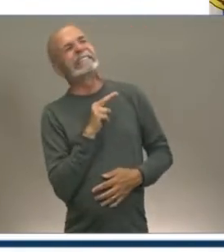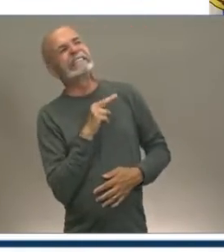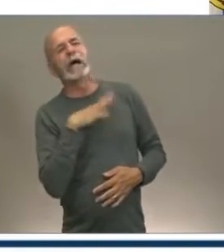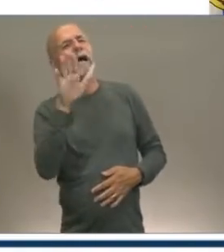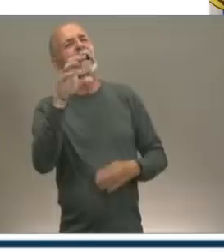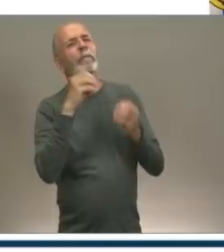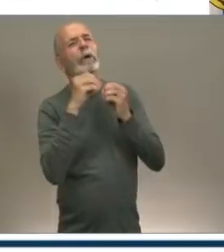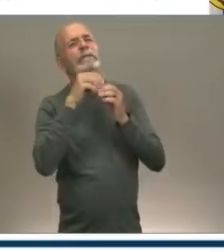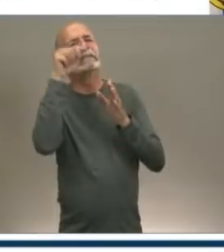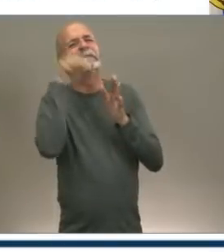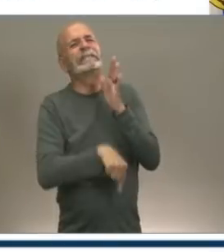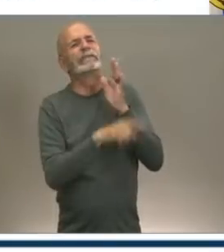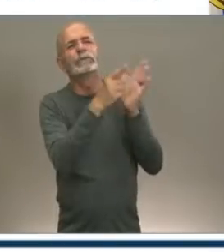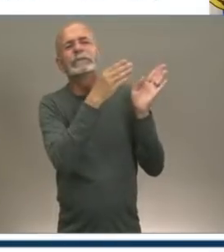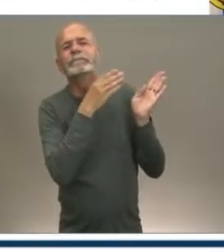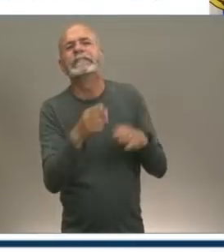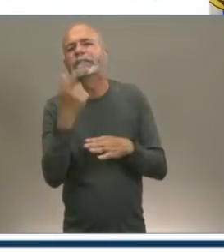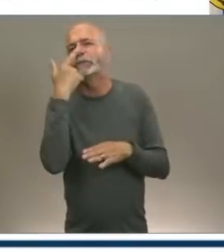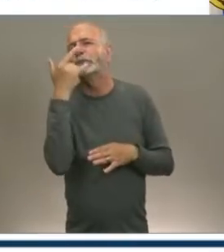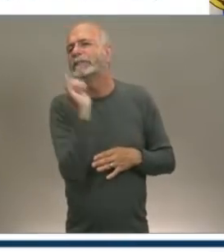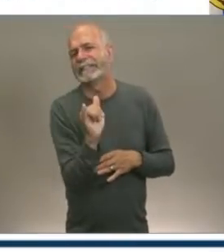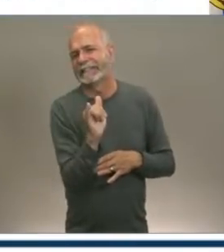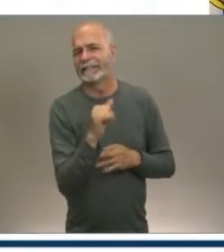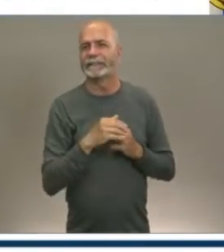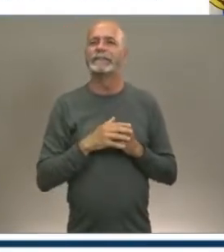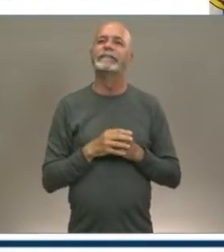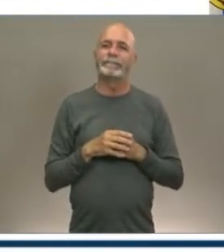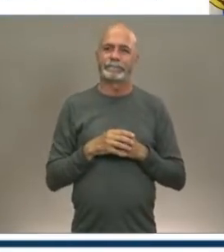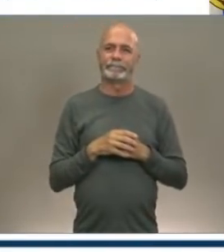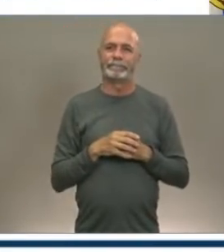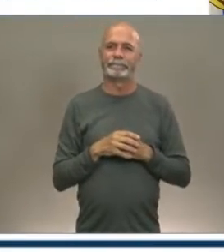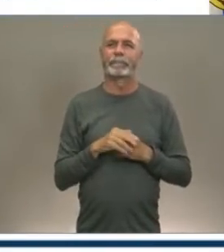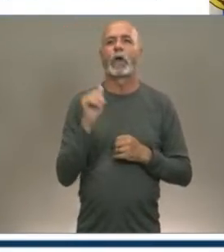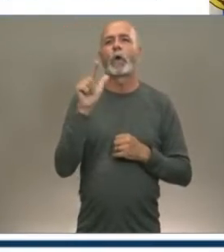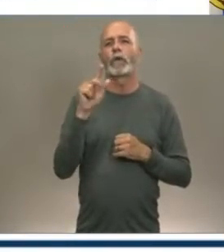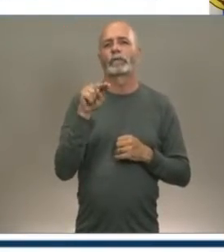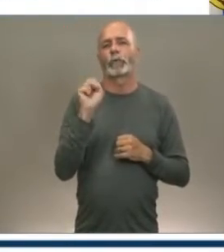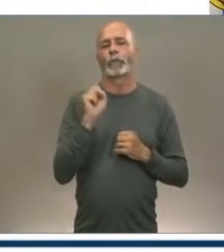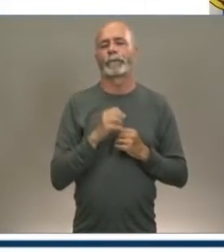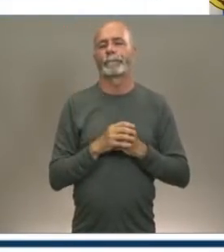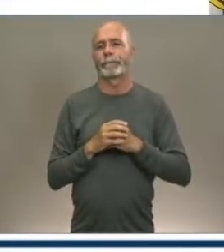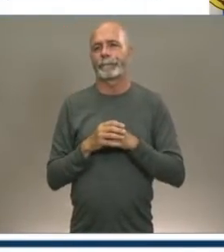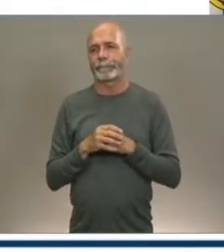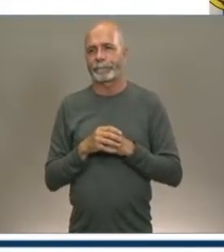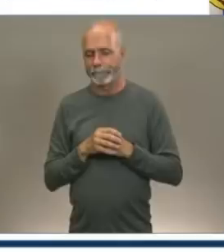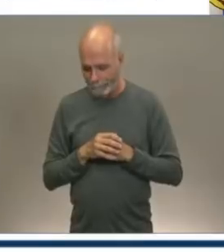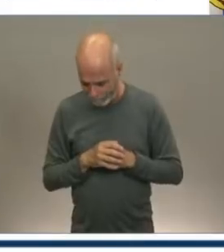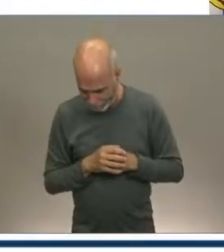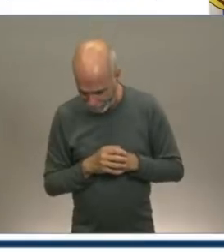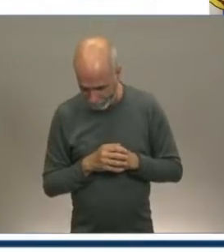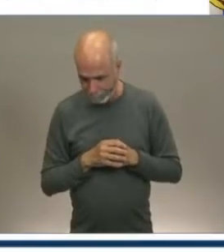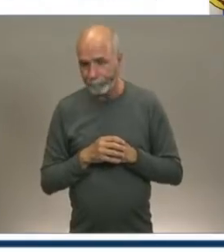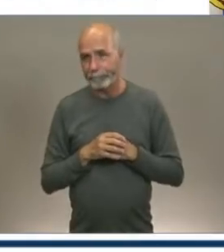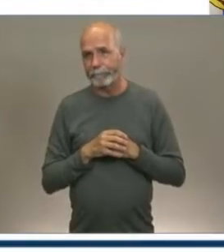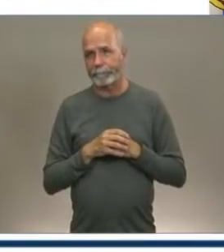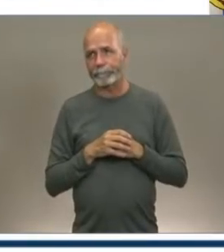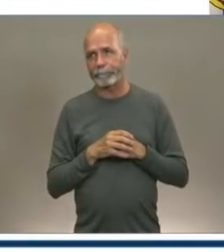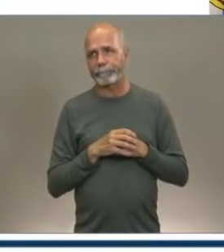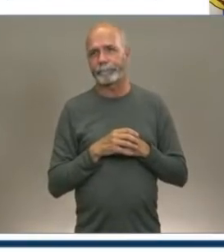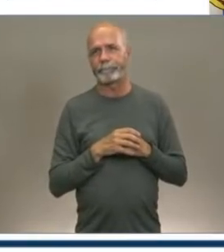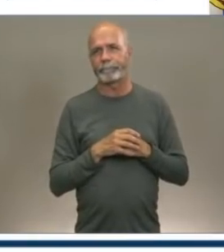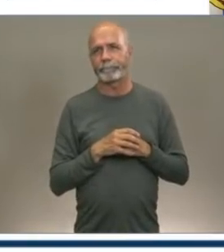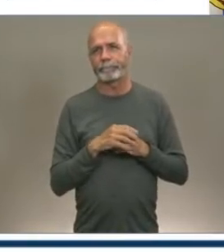Bisso with All Nova Scotia. Good afternoon. This question is for the